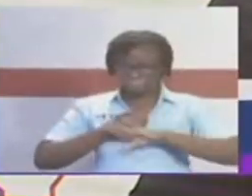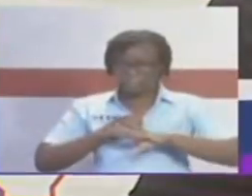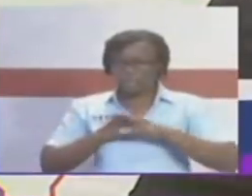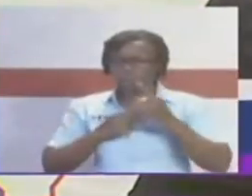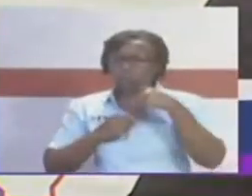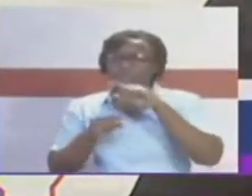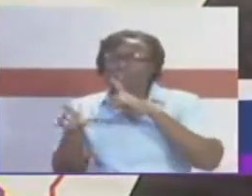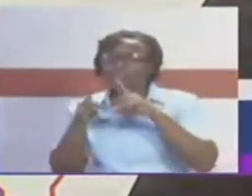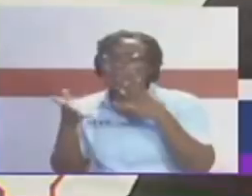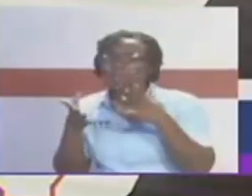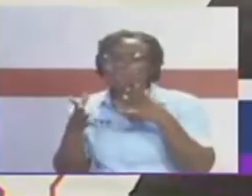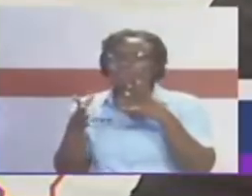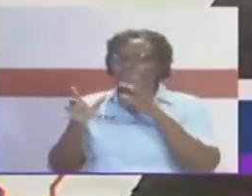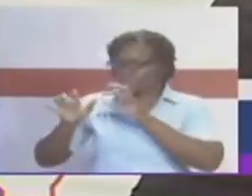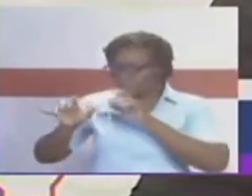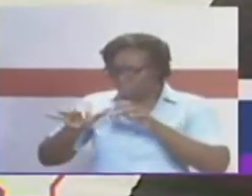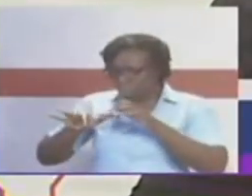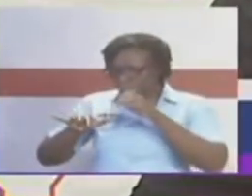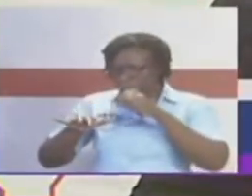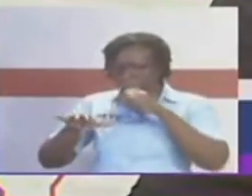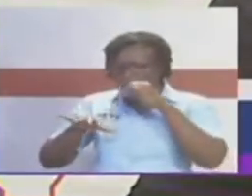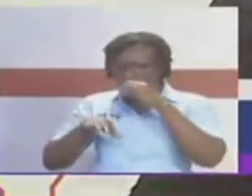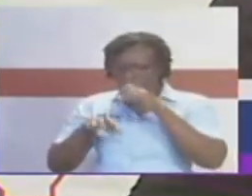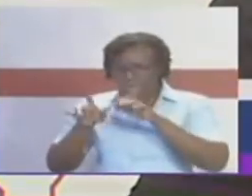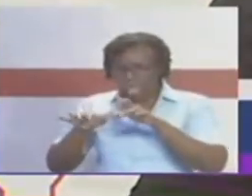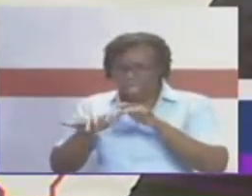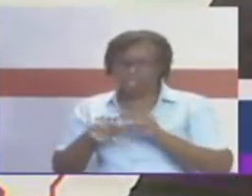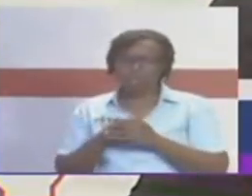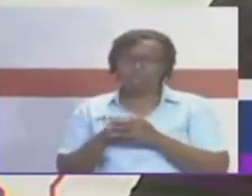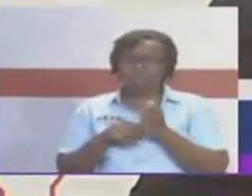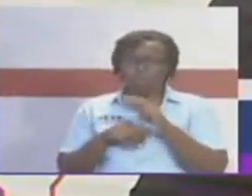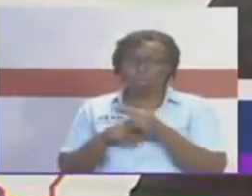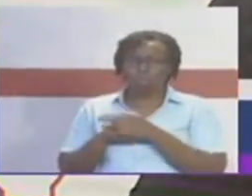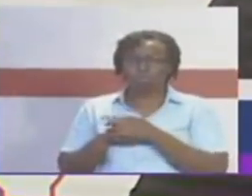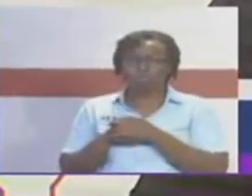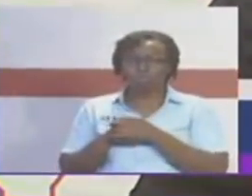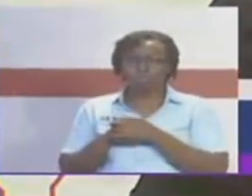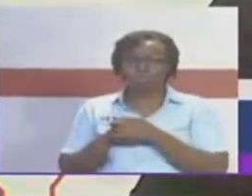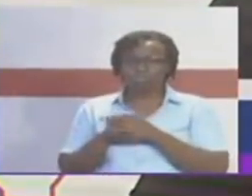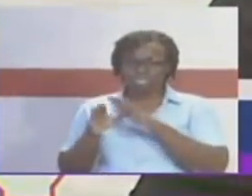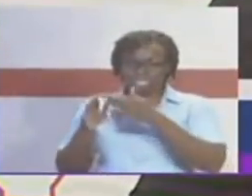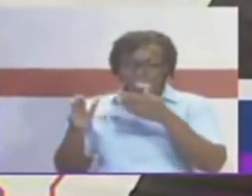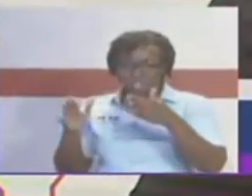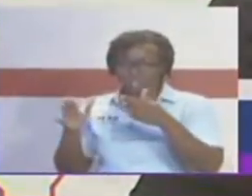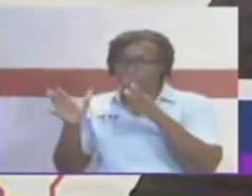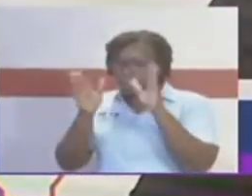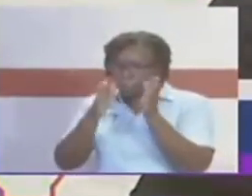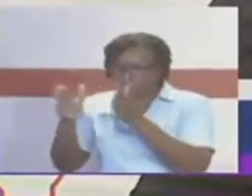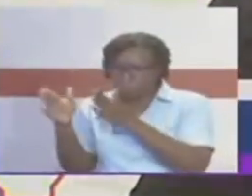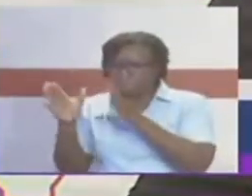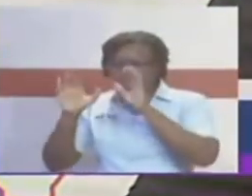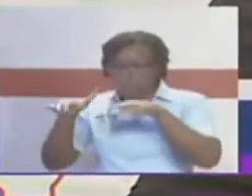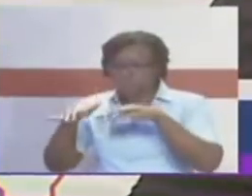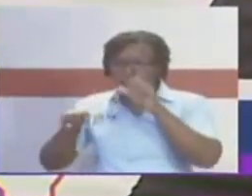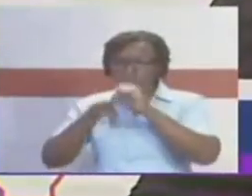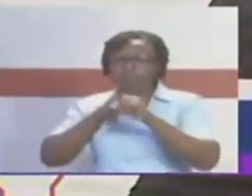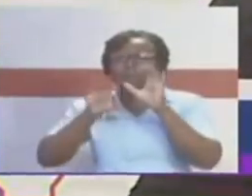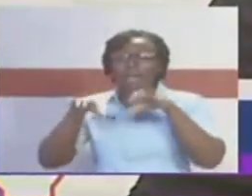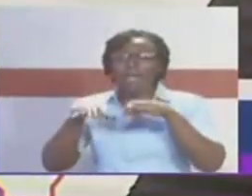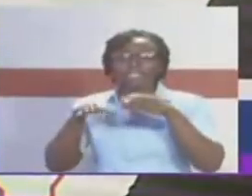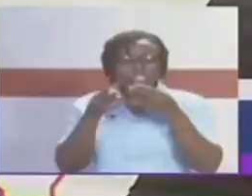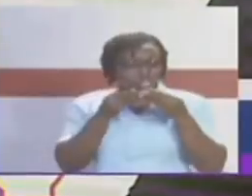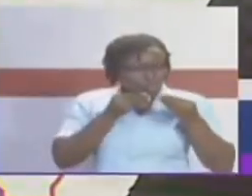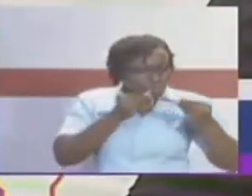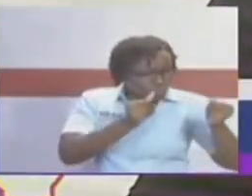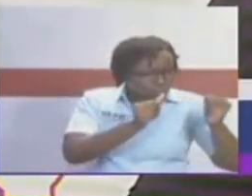daily data, have assessment huddles or meetings so that our days can run with maximum efficiency. The hot